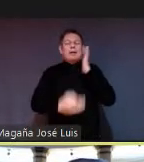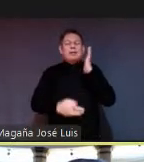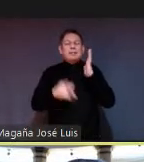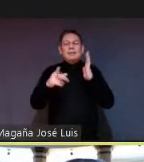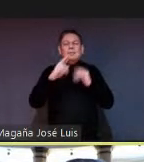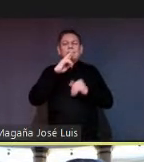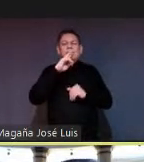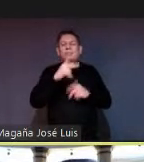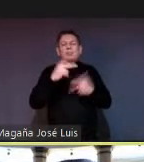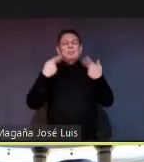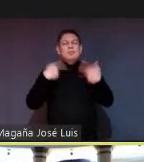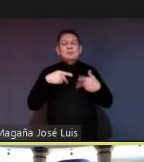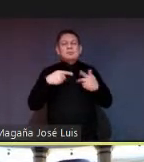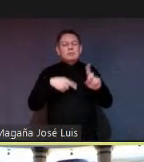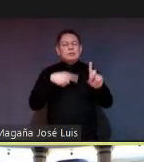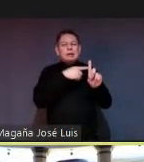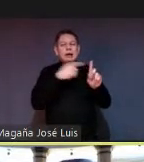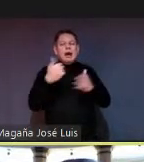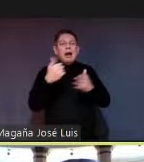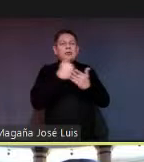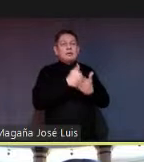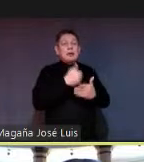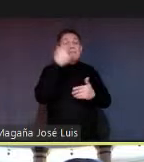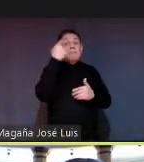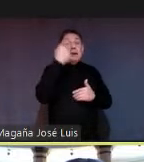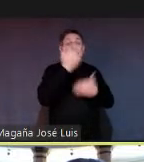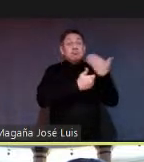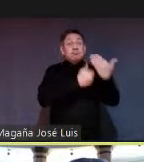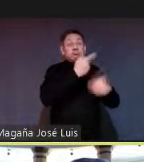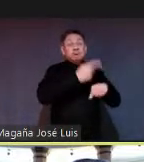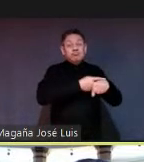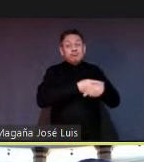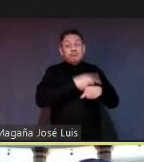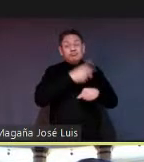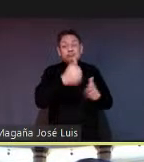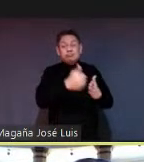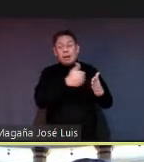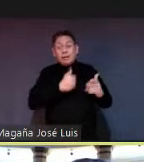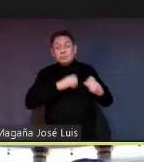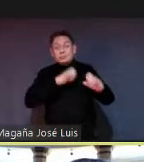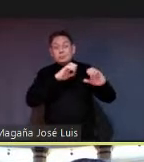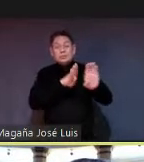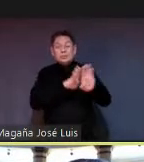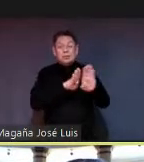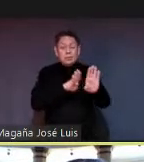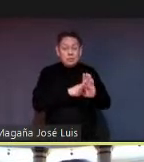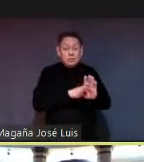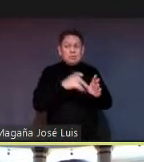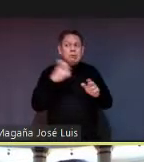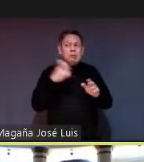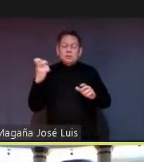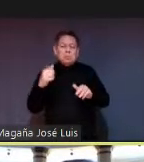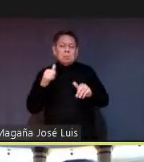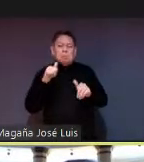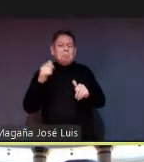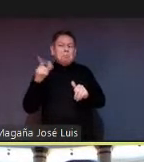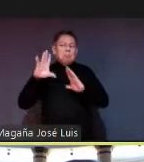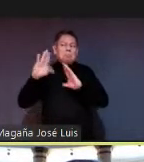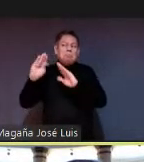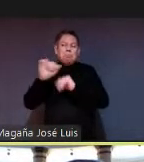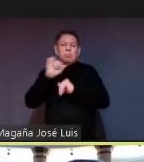could see how what's the status of most of the patients presenting at the primary healthcare